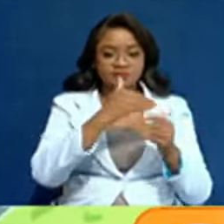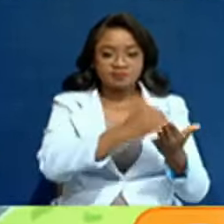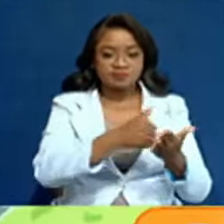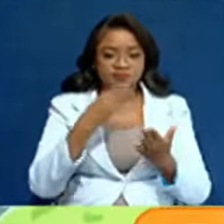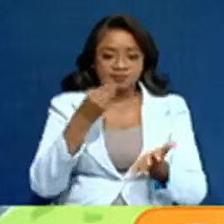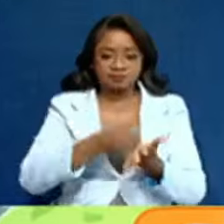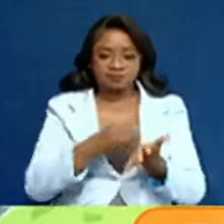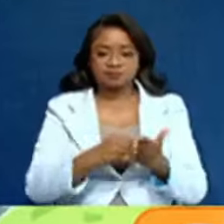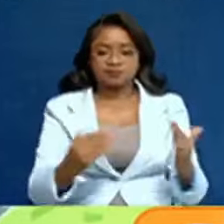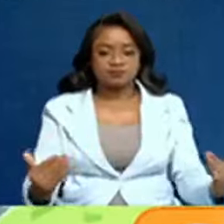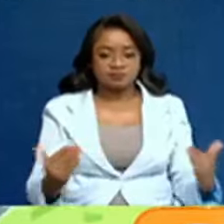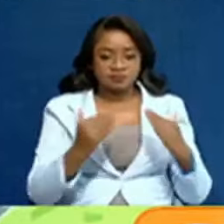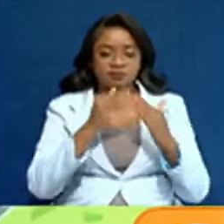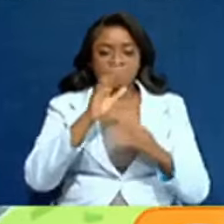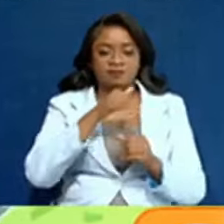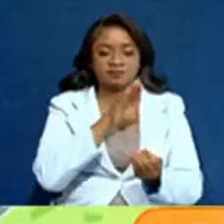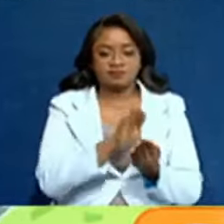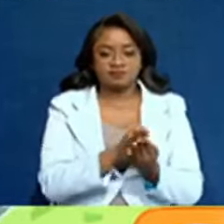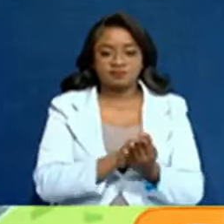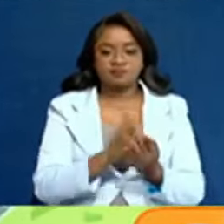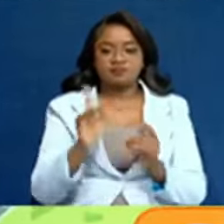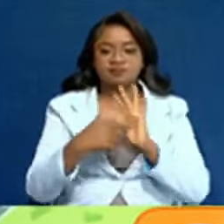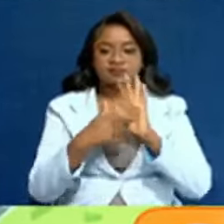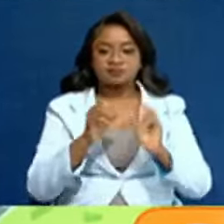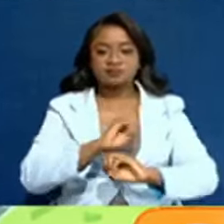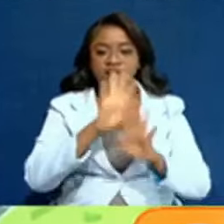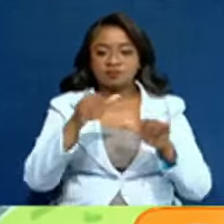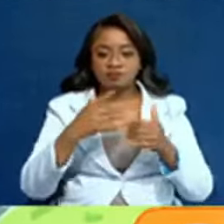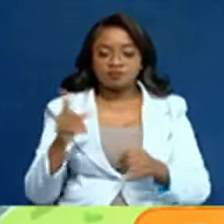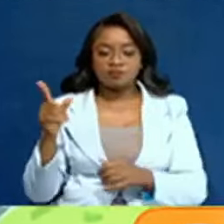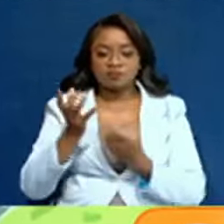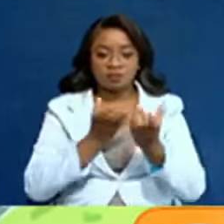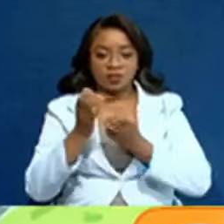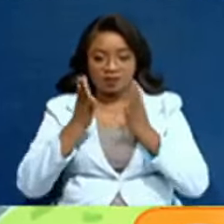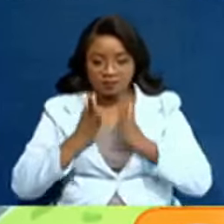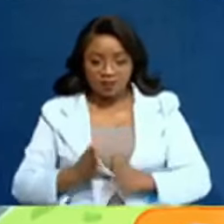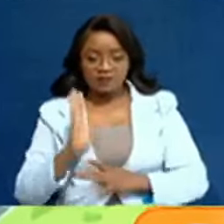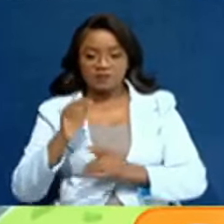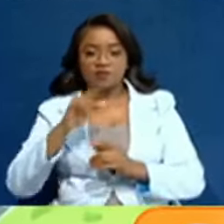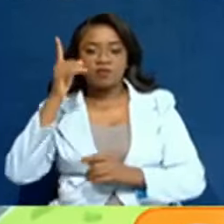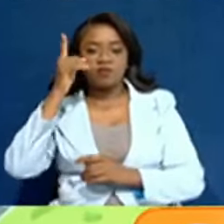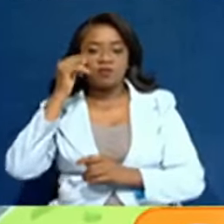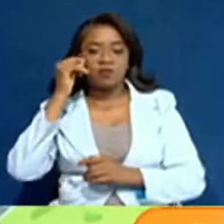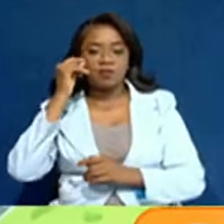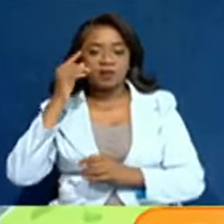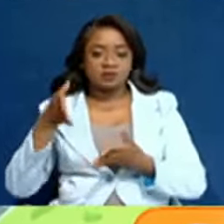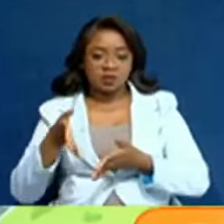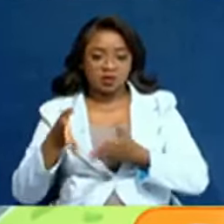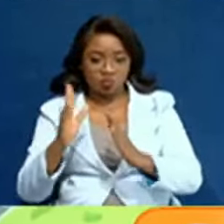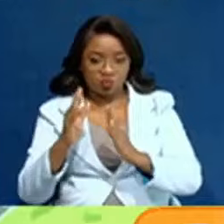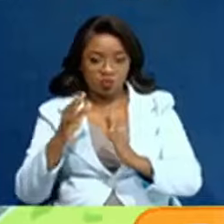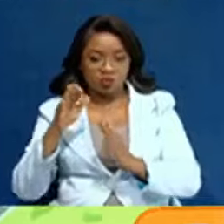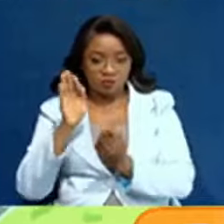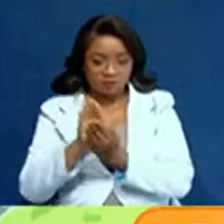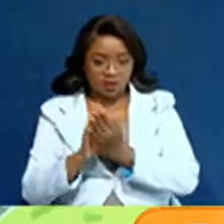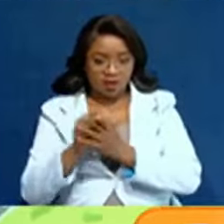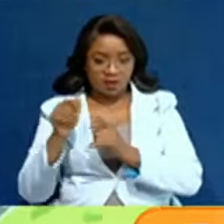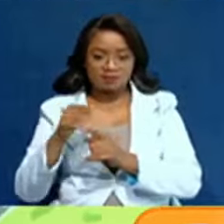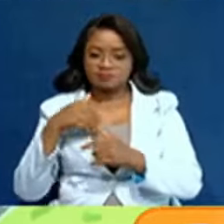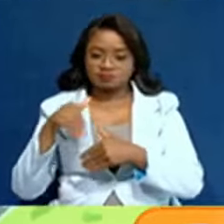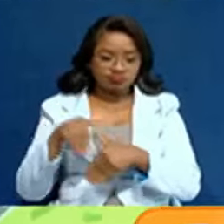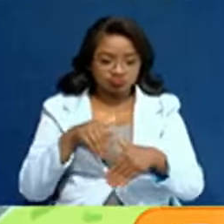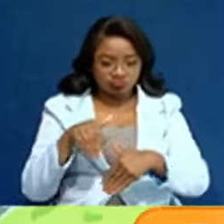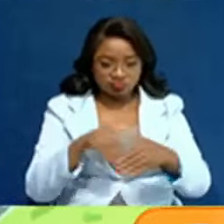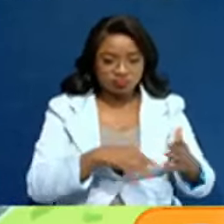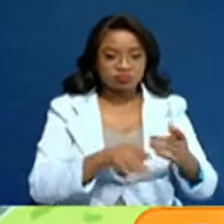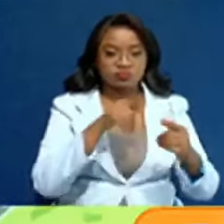daring move captured on CCTV shows how the businessman was trailed from a bank along Mombasa Road to Syokimau, where a group broke